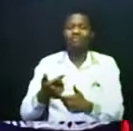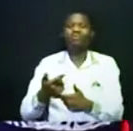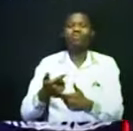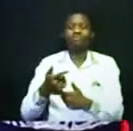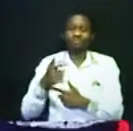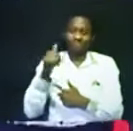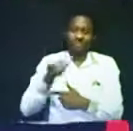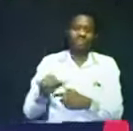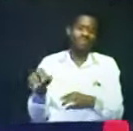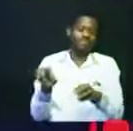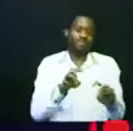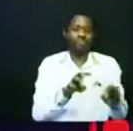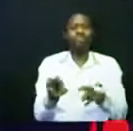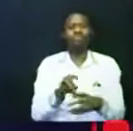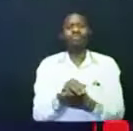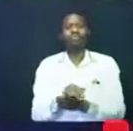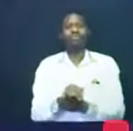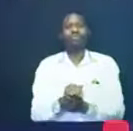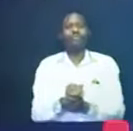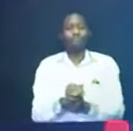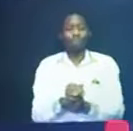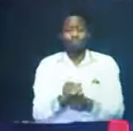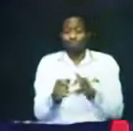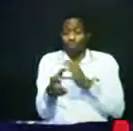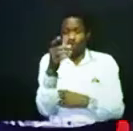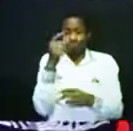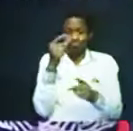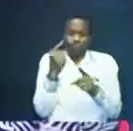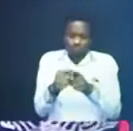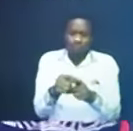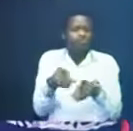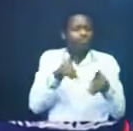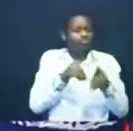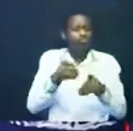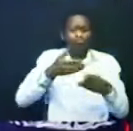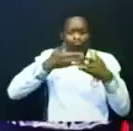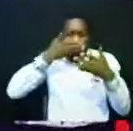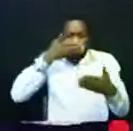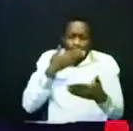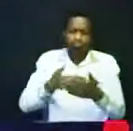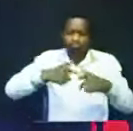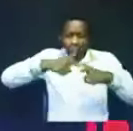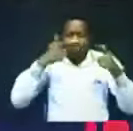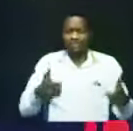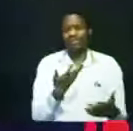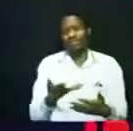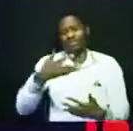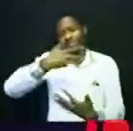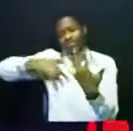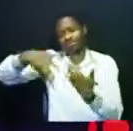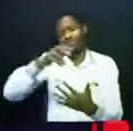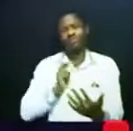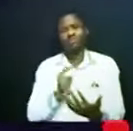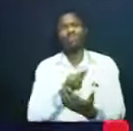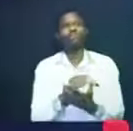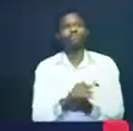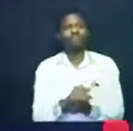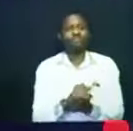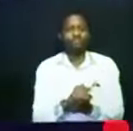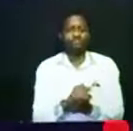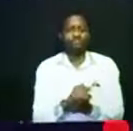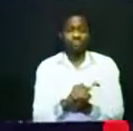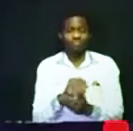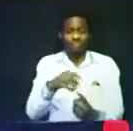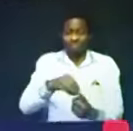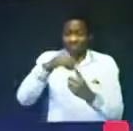The word of God does things amongst us, especially in those who